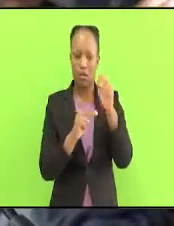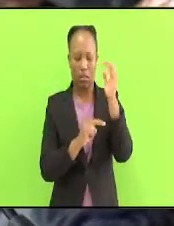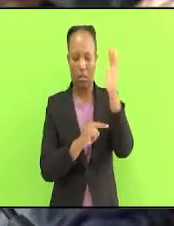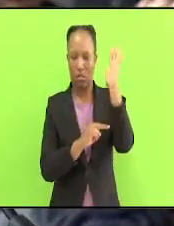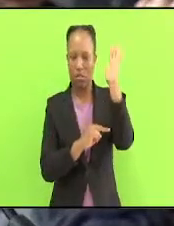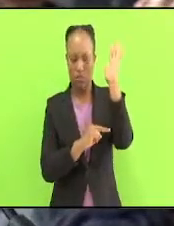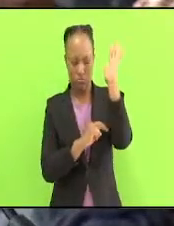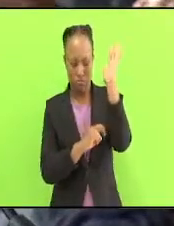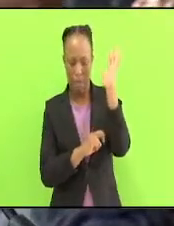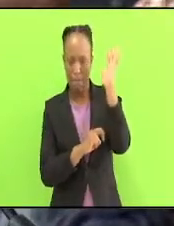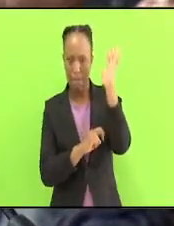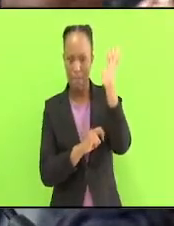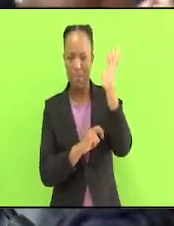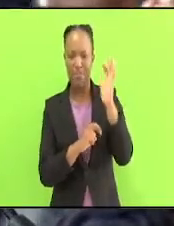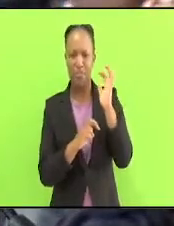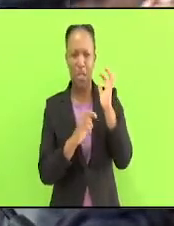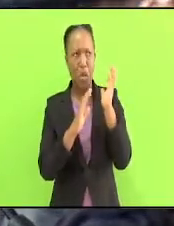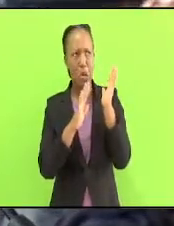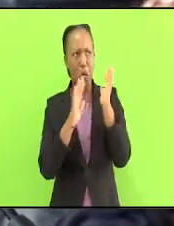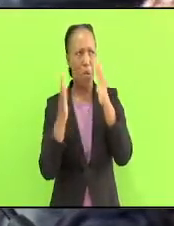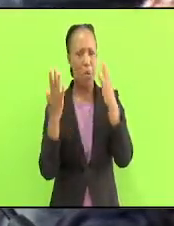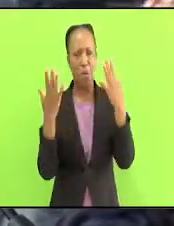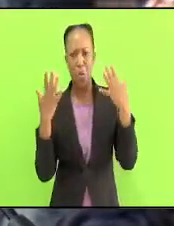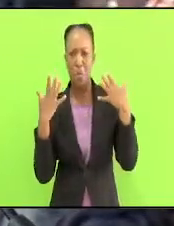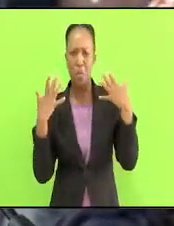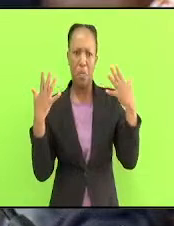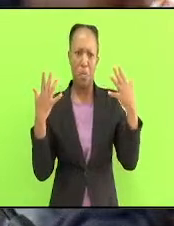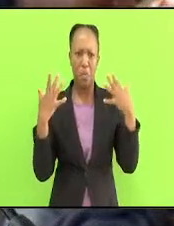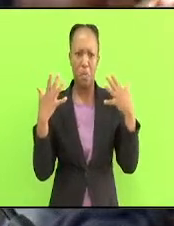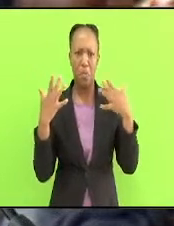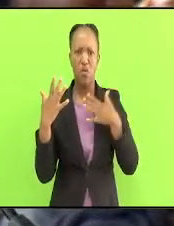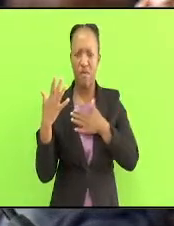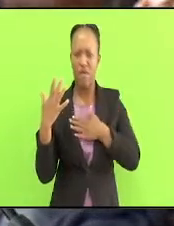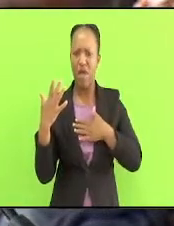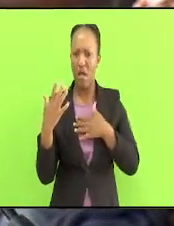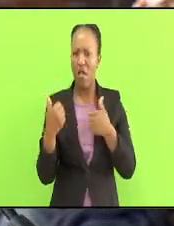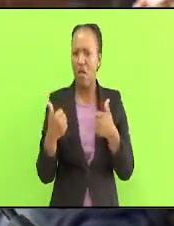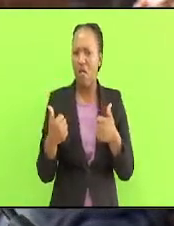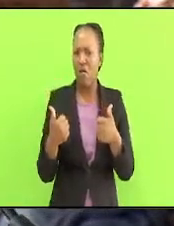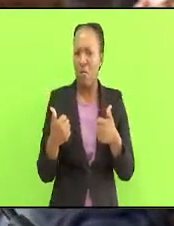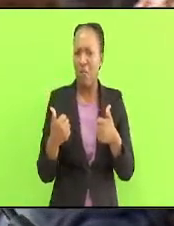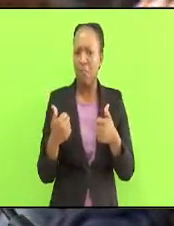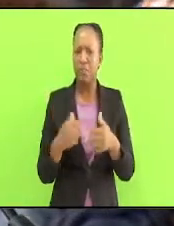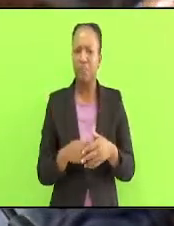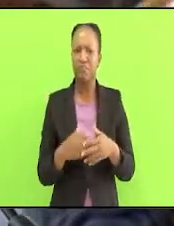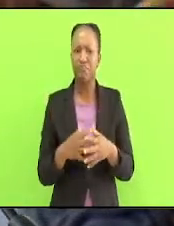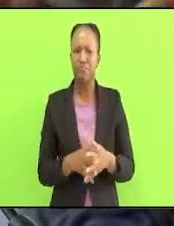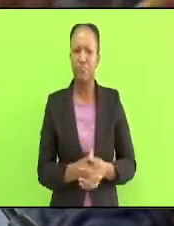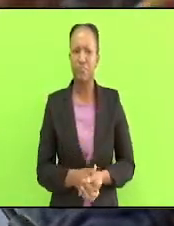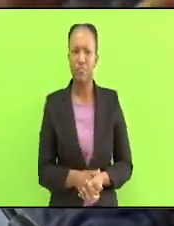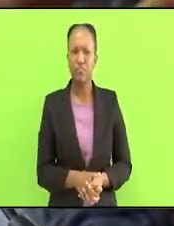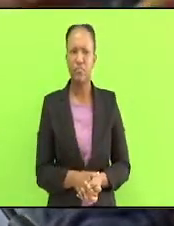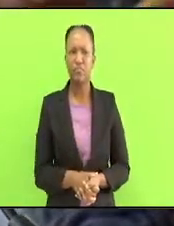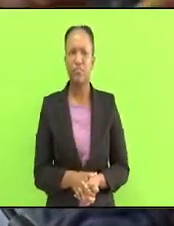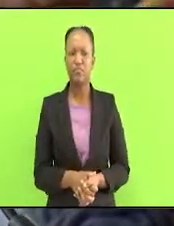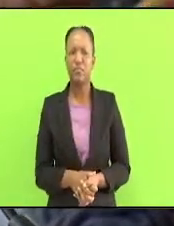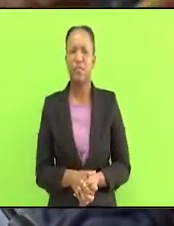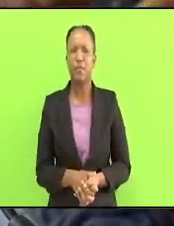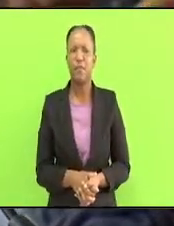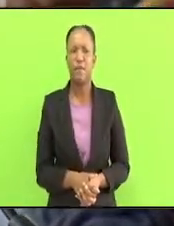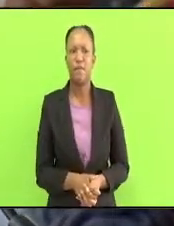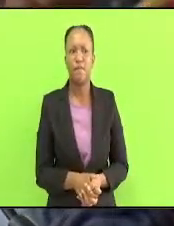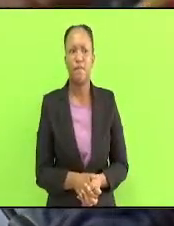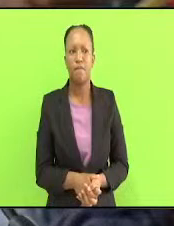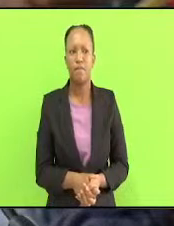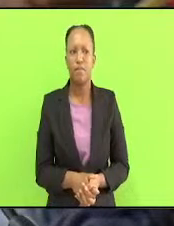when you are under the tree, you'll feel that So, breeze. Yes, so you can imagine how